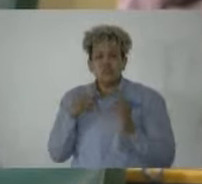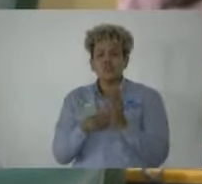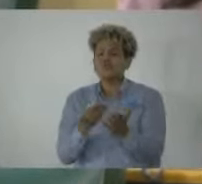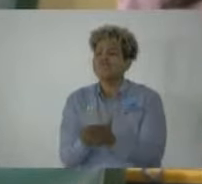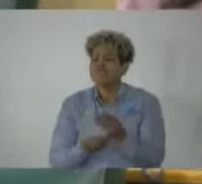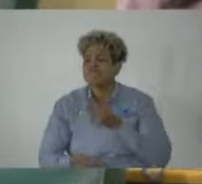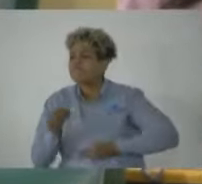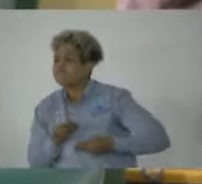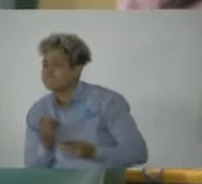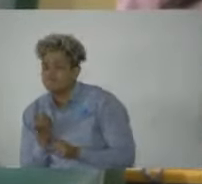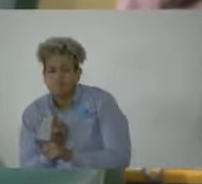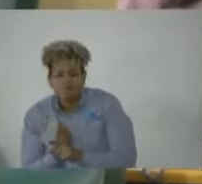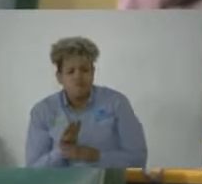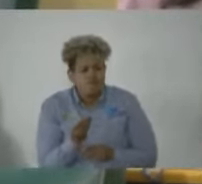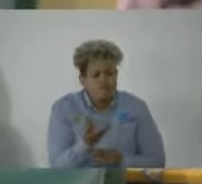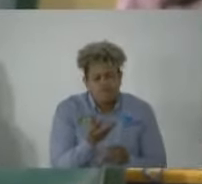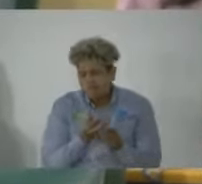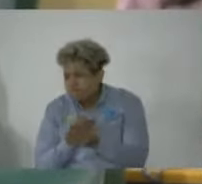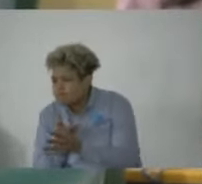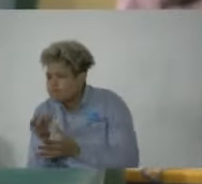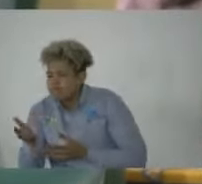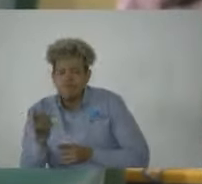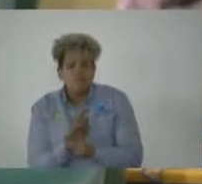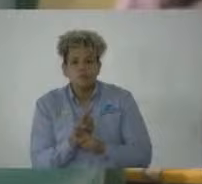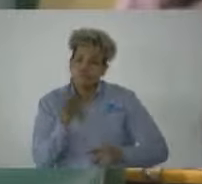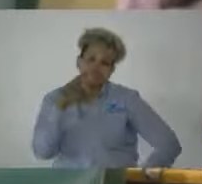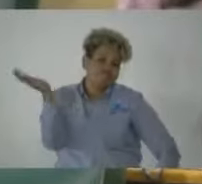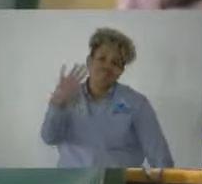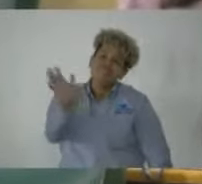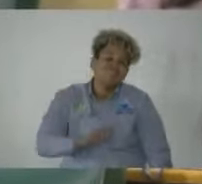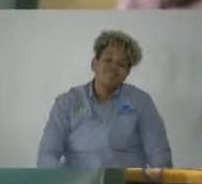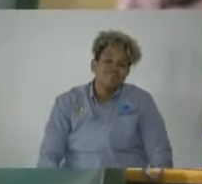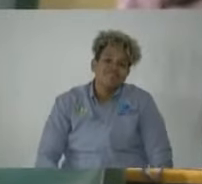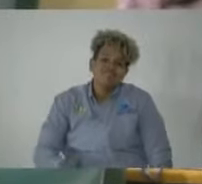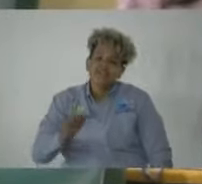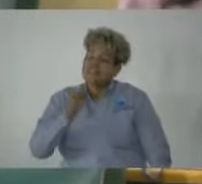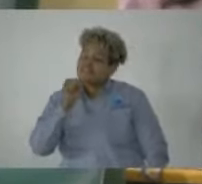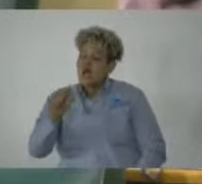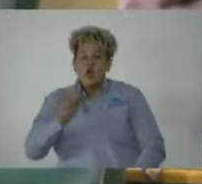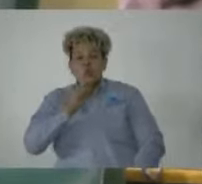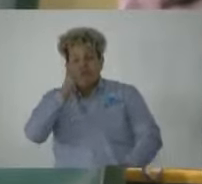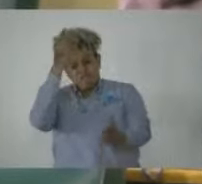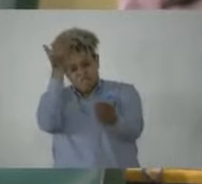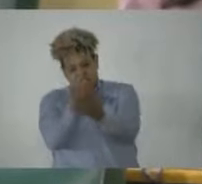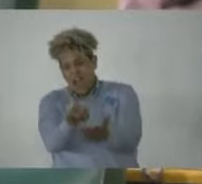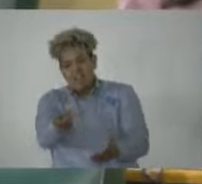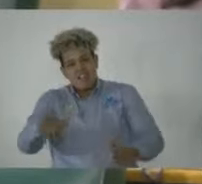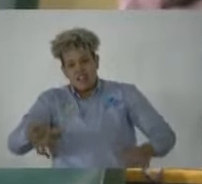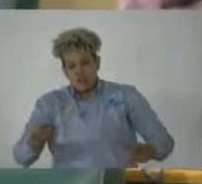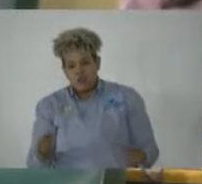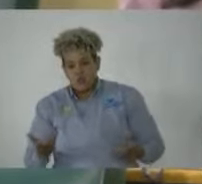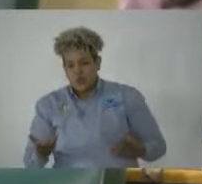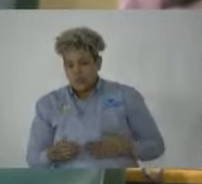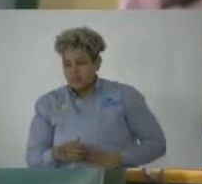demonstrated with that choice fiscal responsibility. That is undeniable and